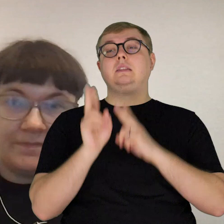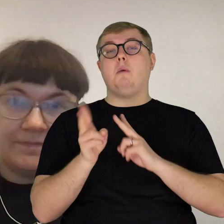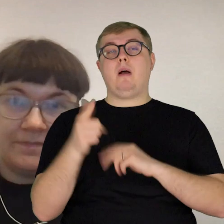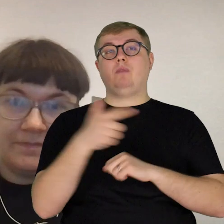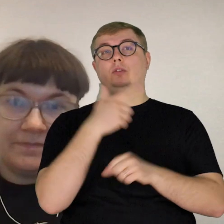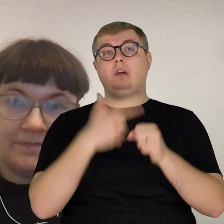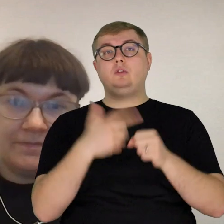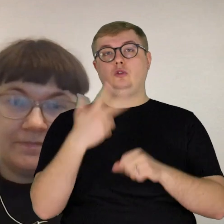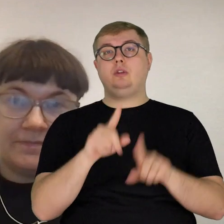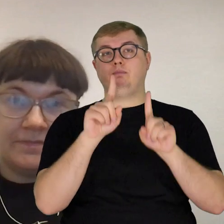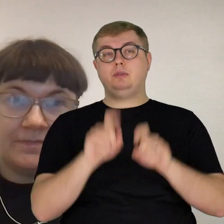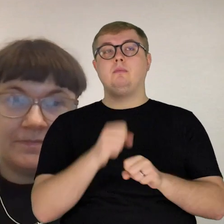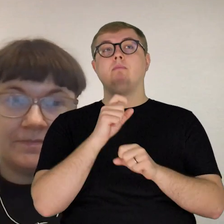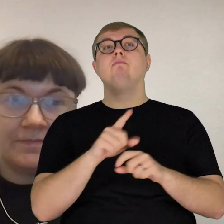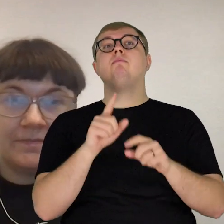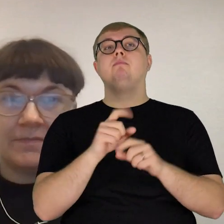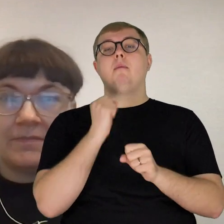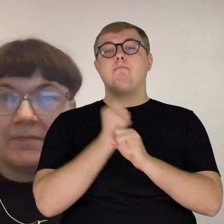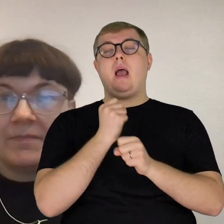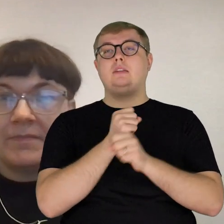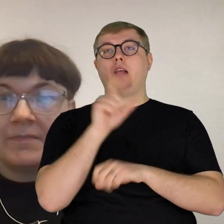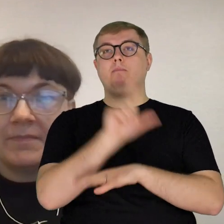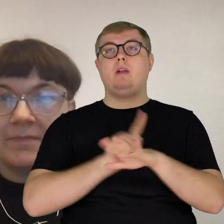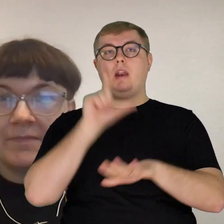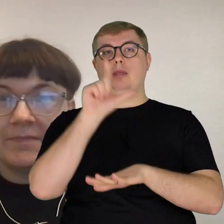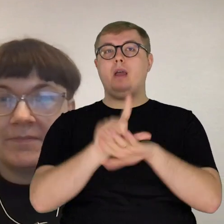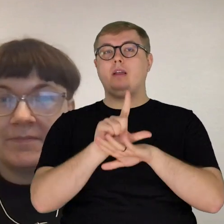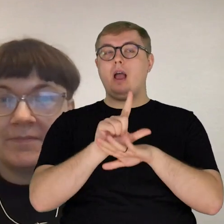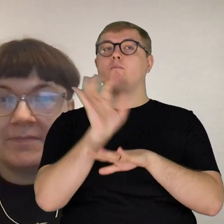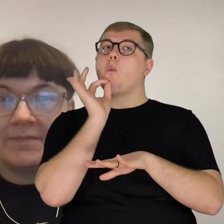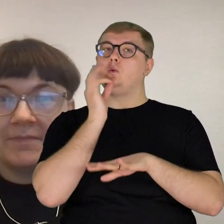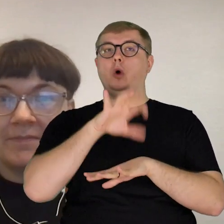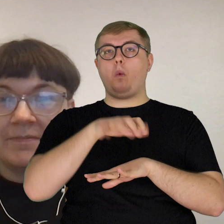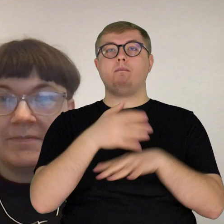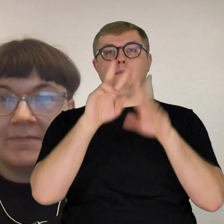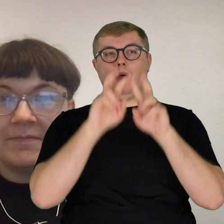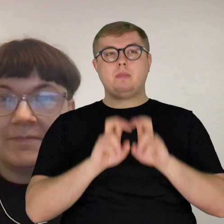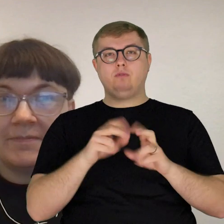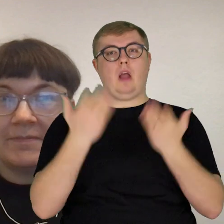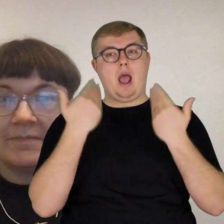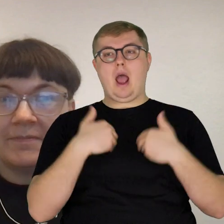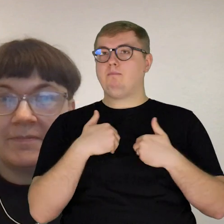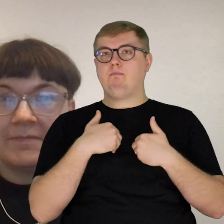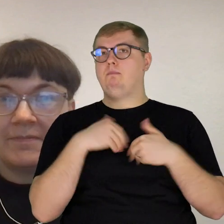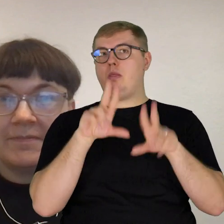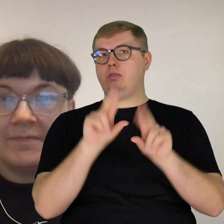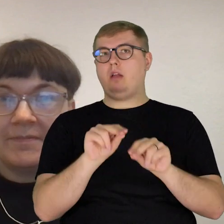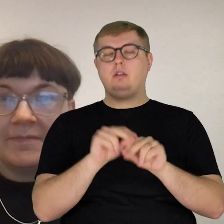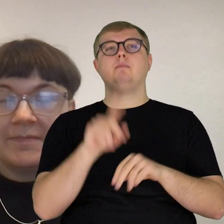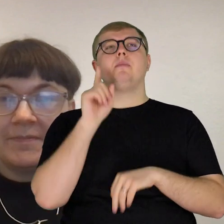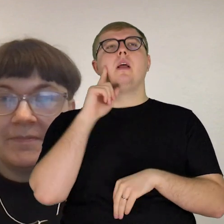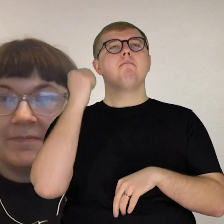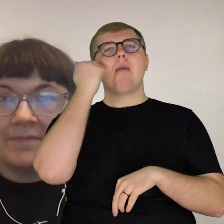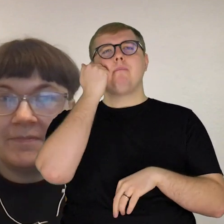junior research group leader of the Emmy Noether Group, the Socio-Spatial Memory of European Borders,